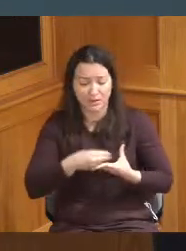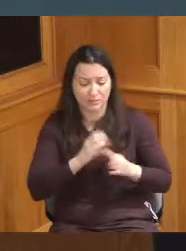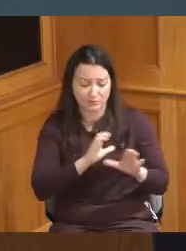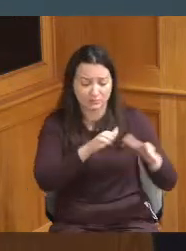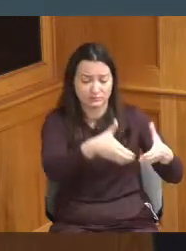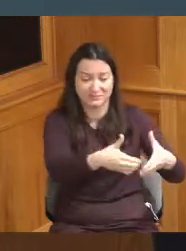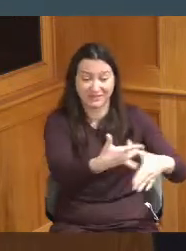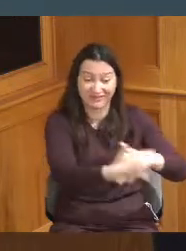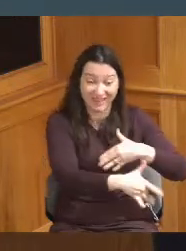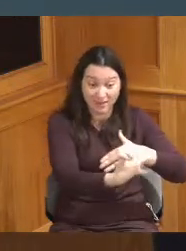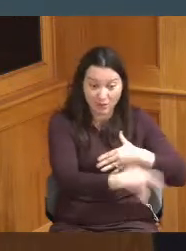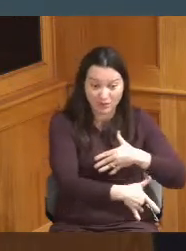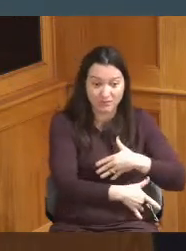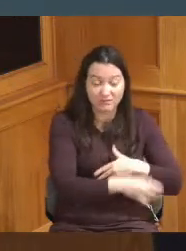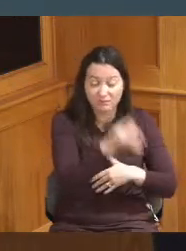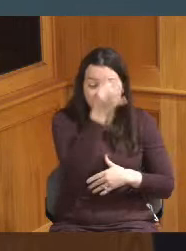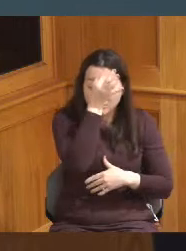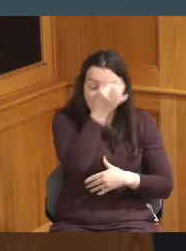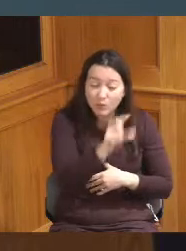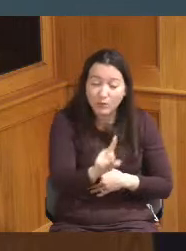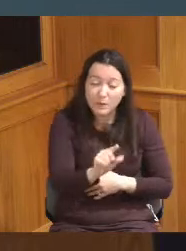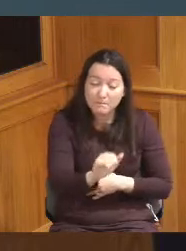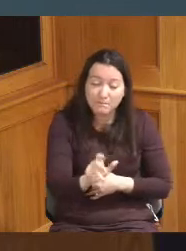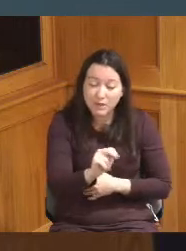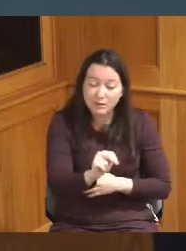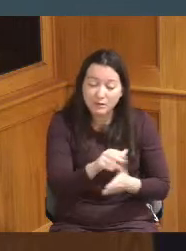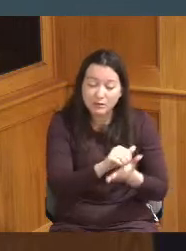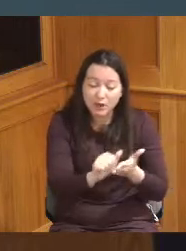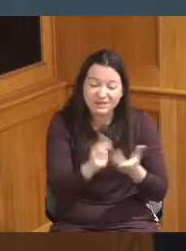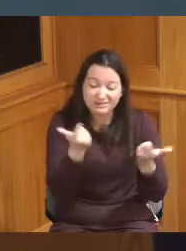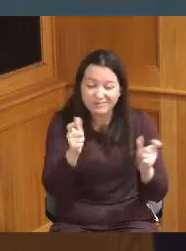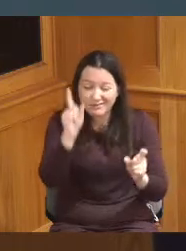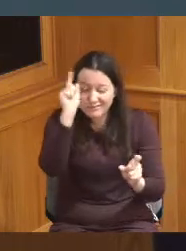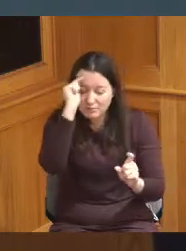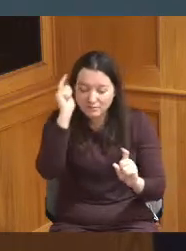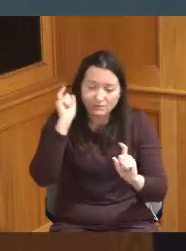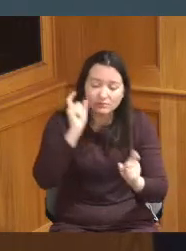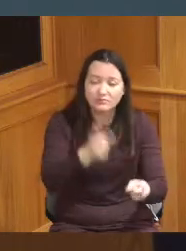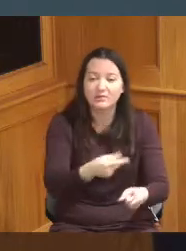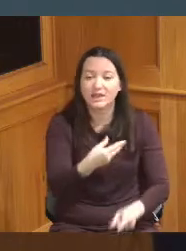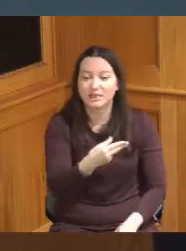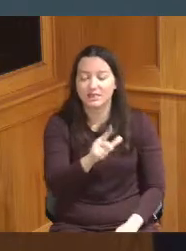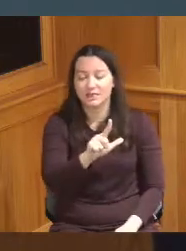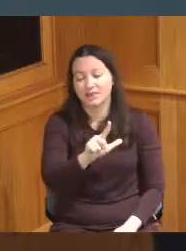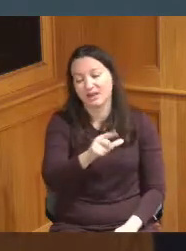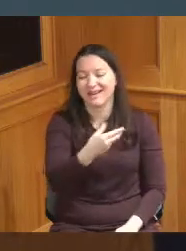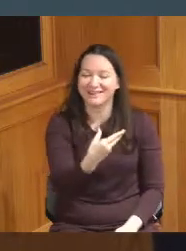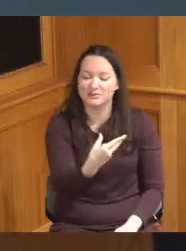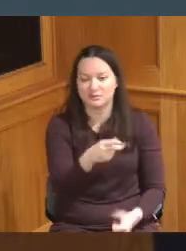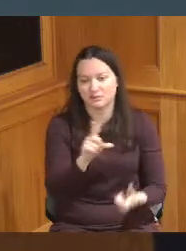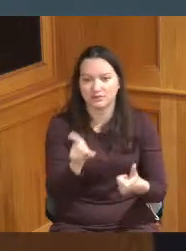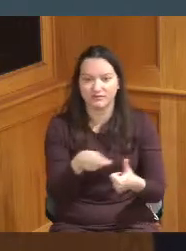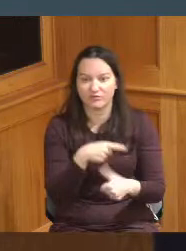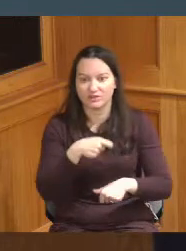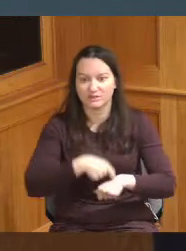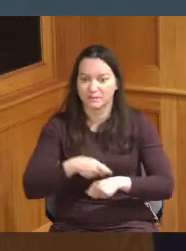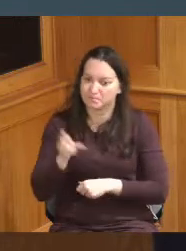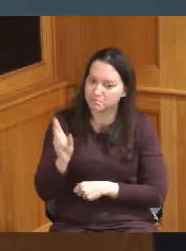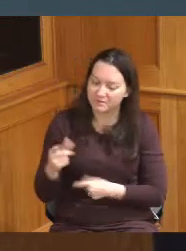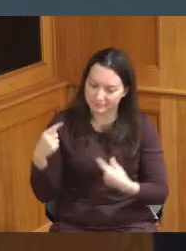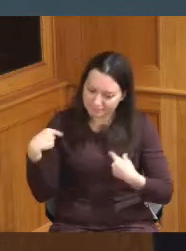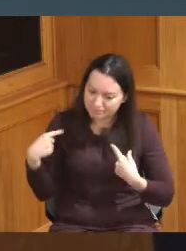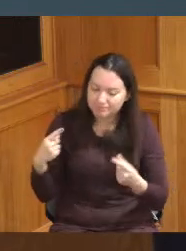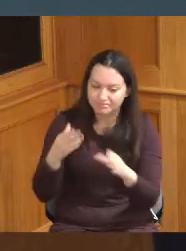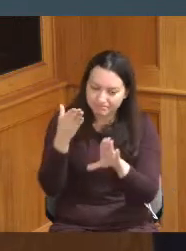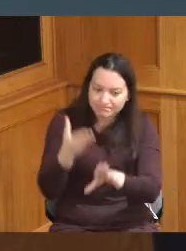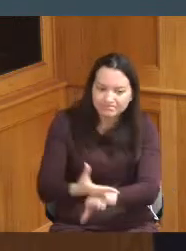available. We've done almost $1 million in the big grant to Lincoln Heights for the first time in history to